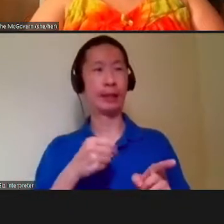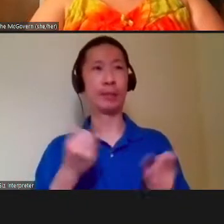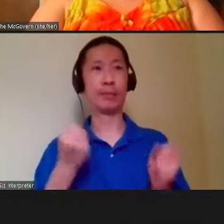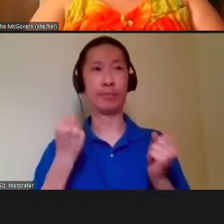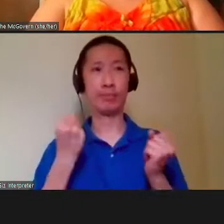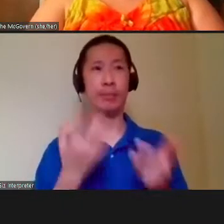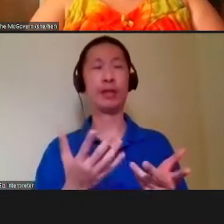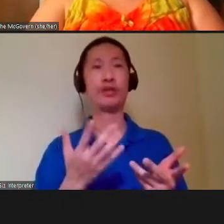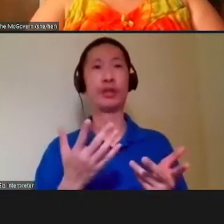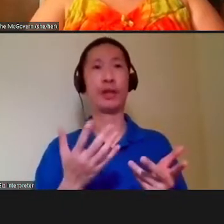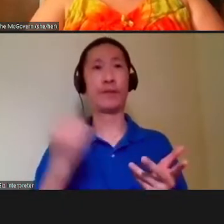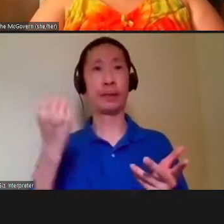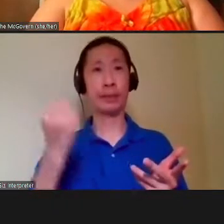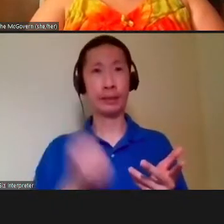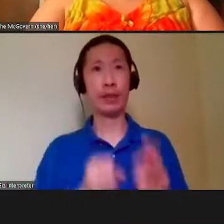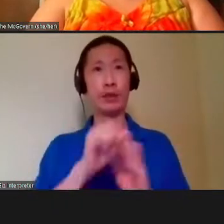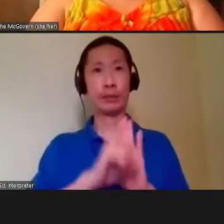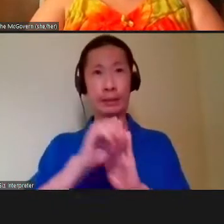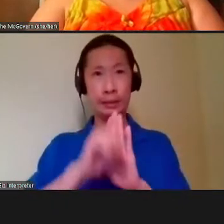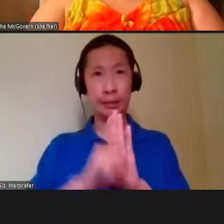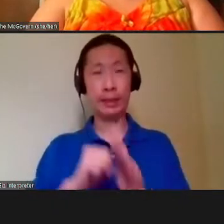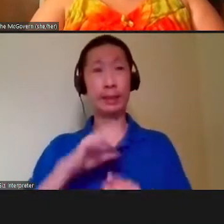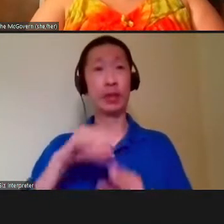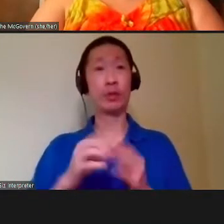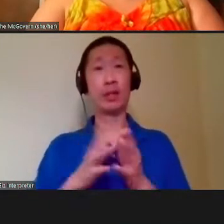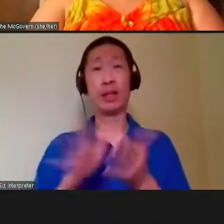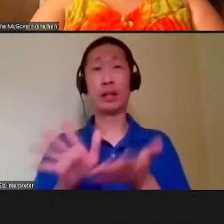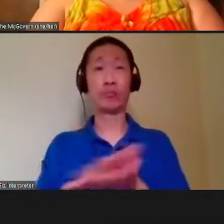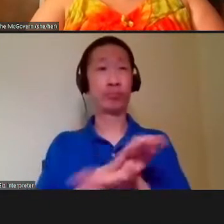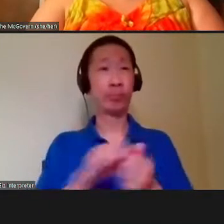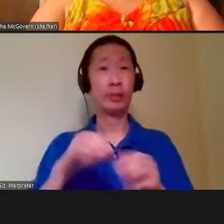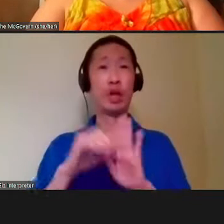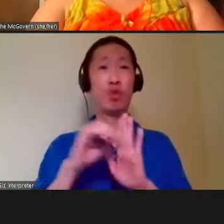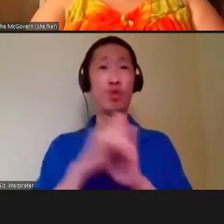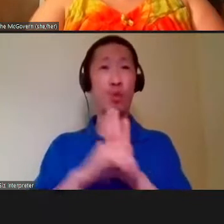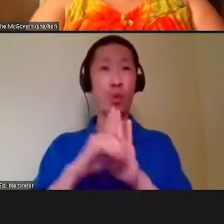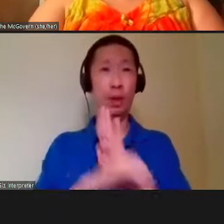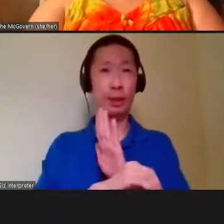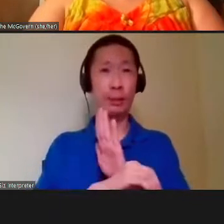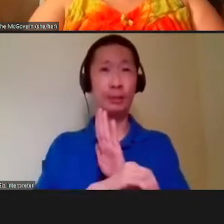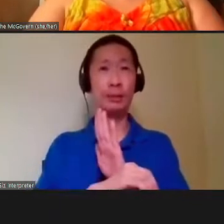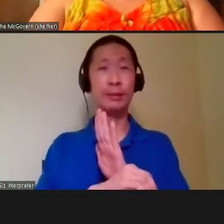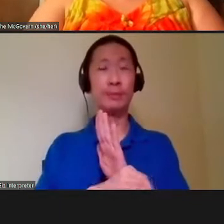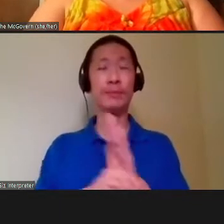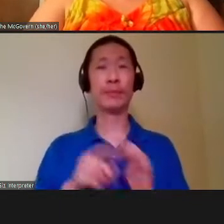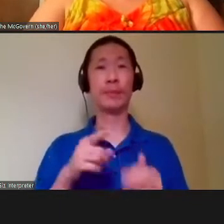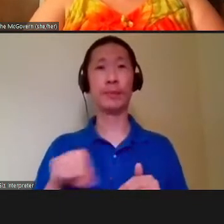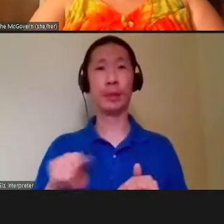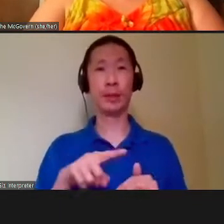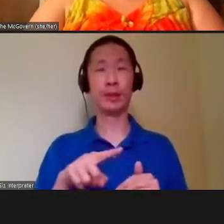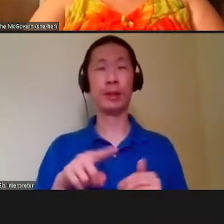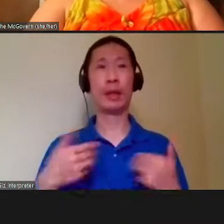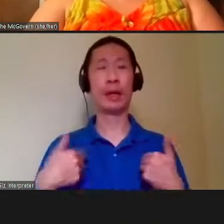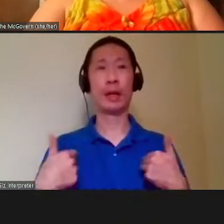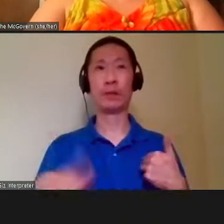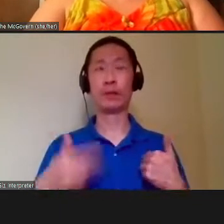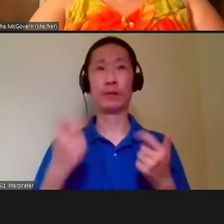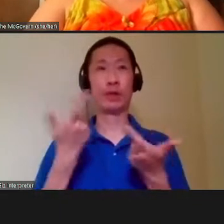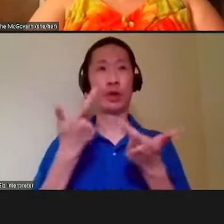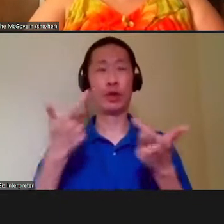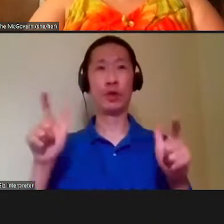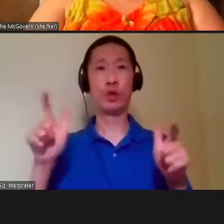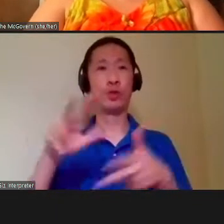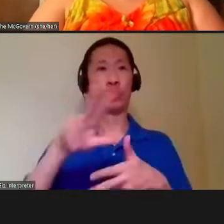much of the South, including a lot of devastation in New Orleans. There was a huge hurricane or